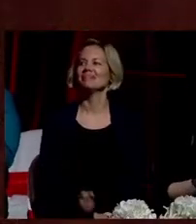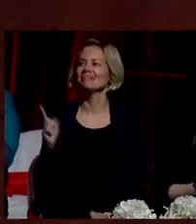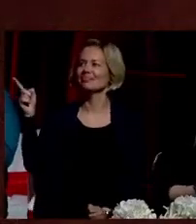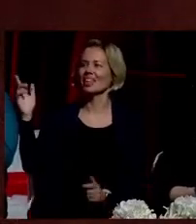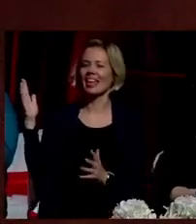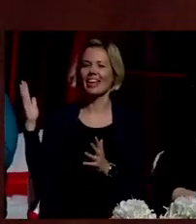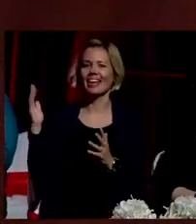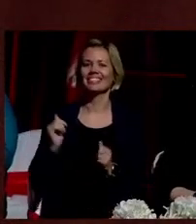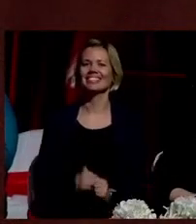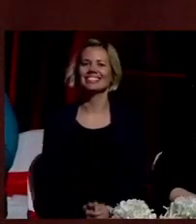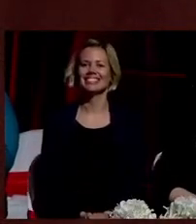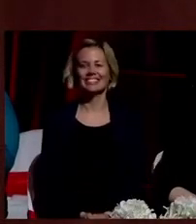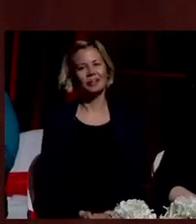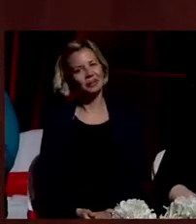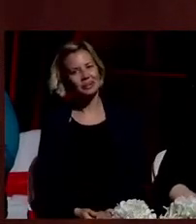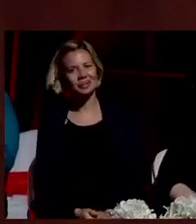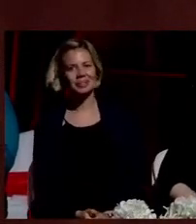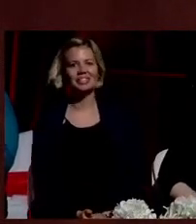Aw, boo.